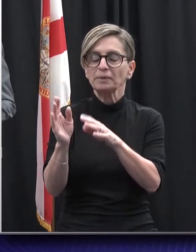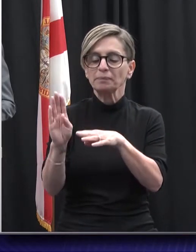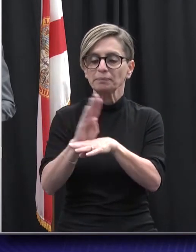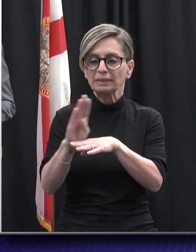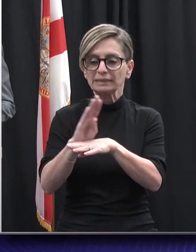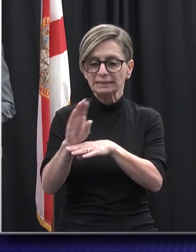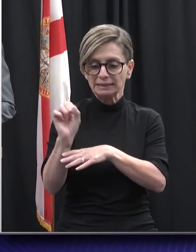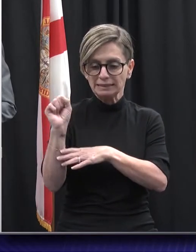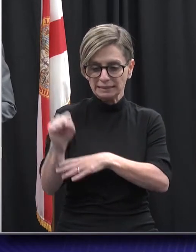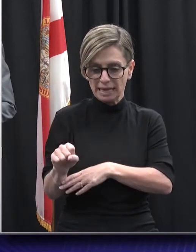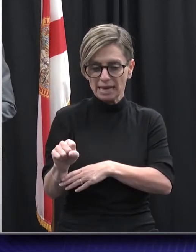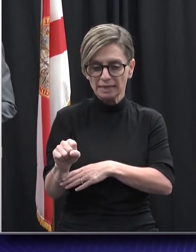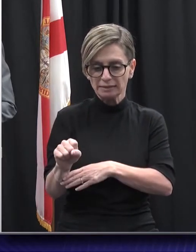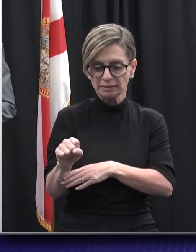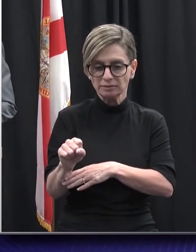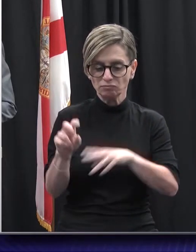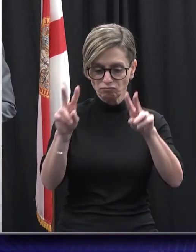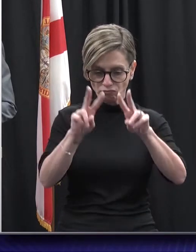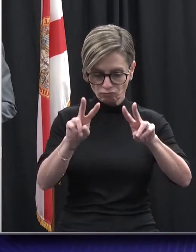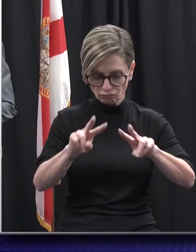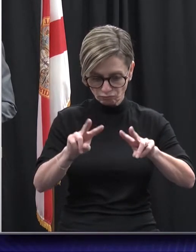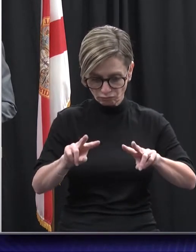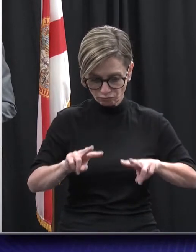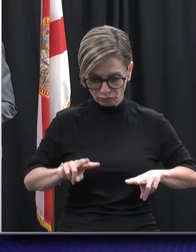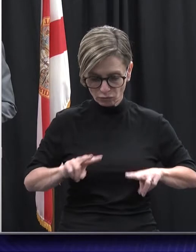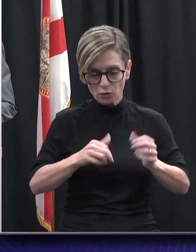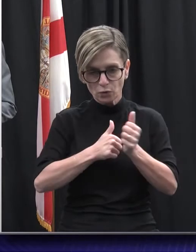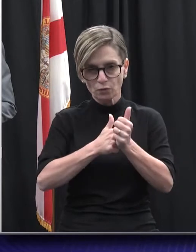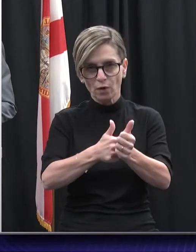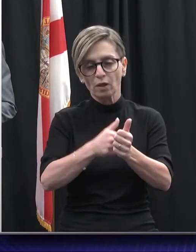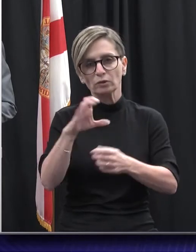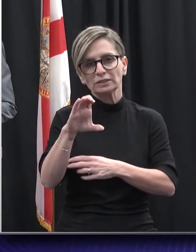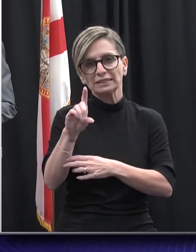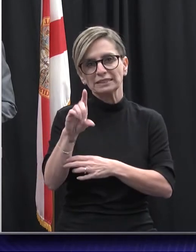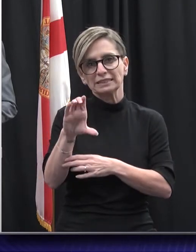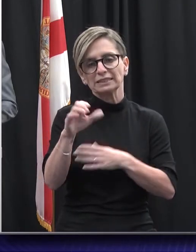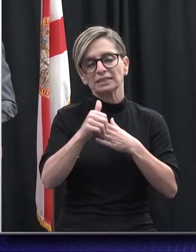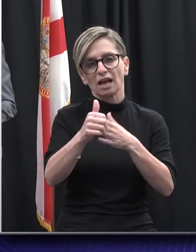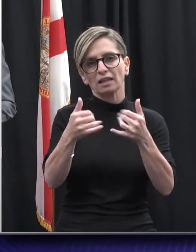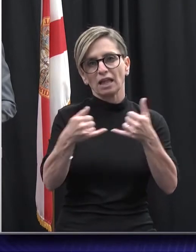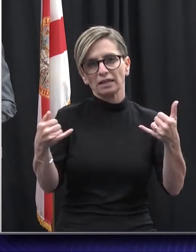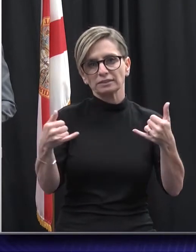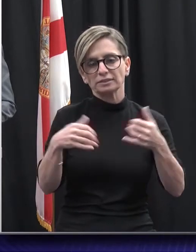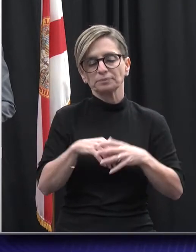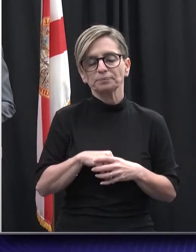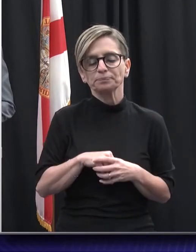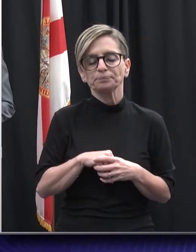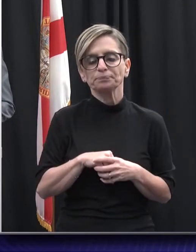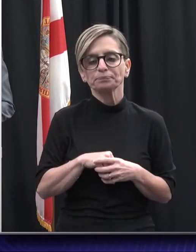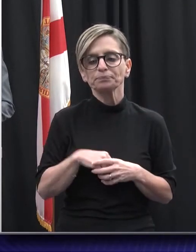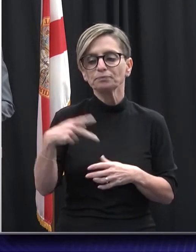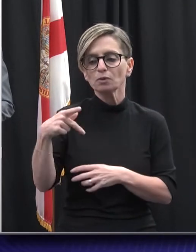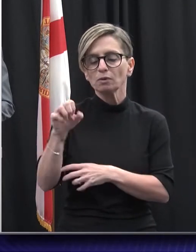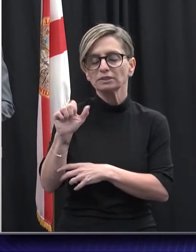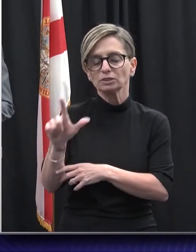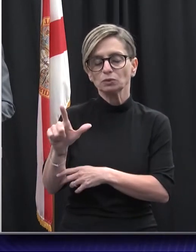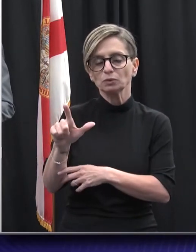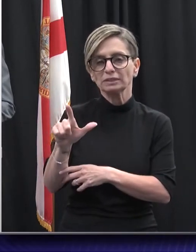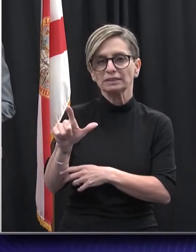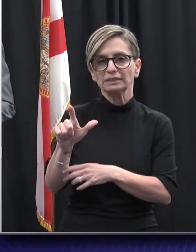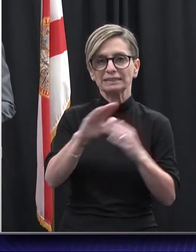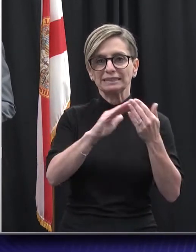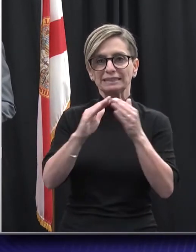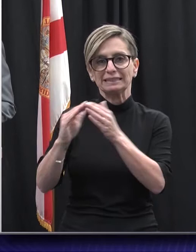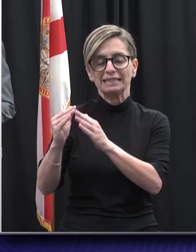comply with the CDC guidelines. The Port St. Lucie City Council will hold